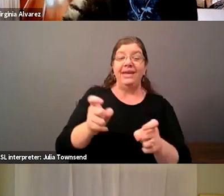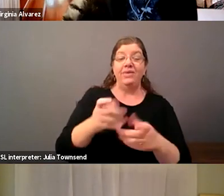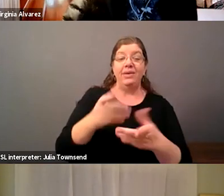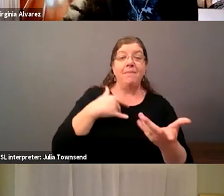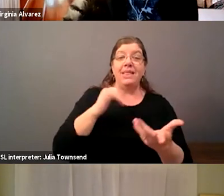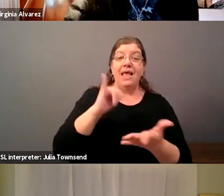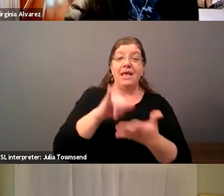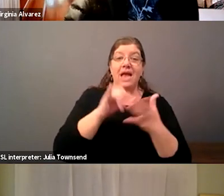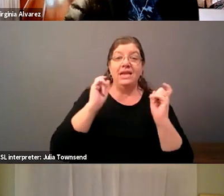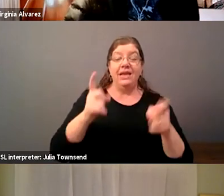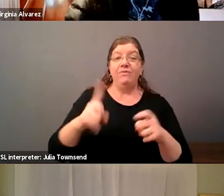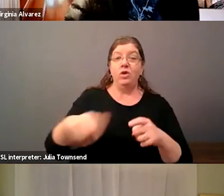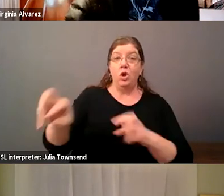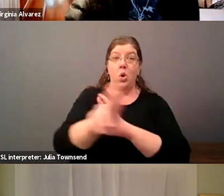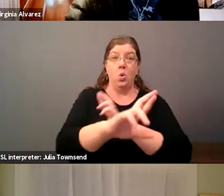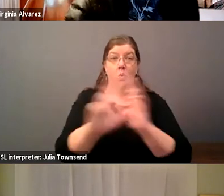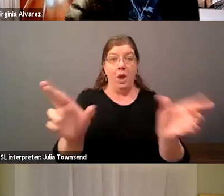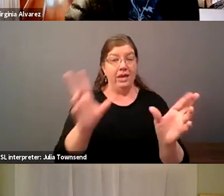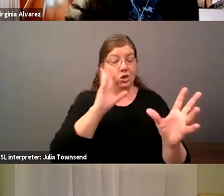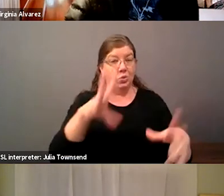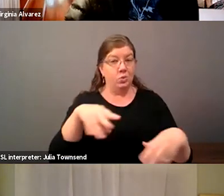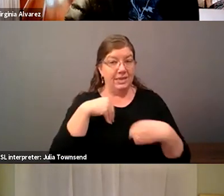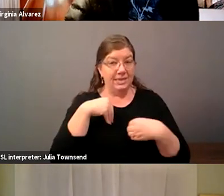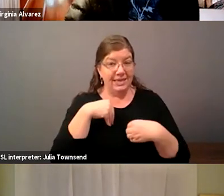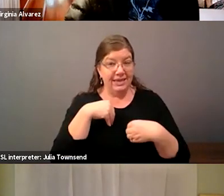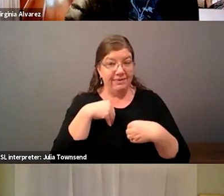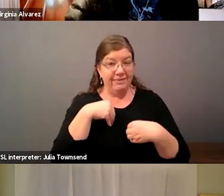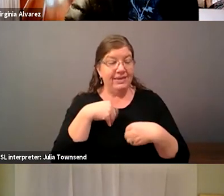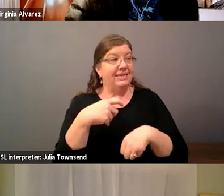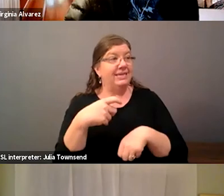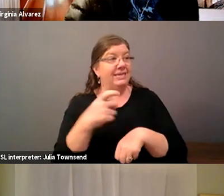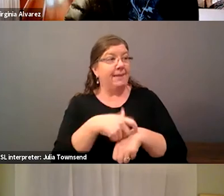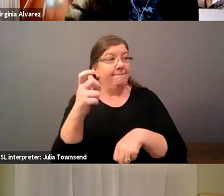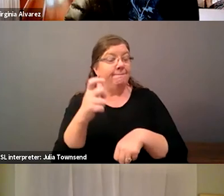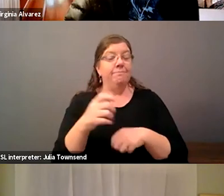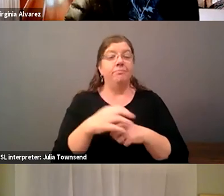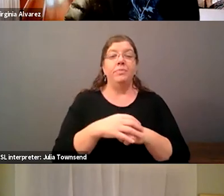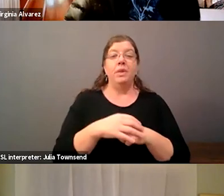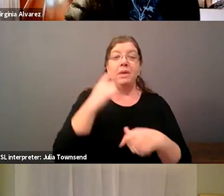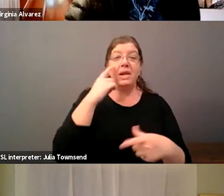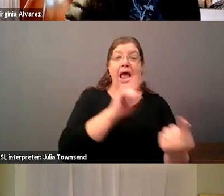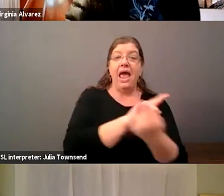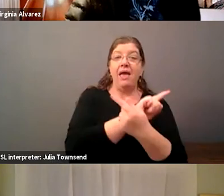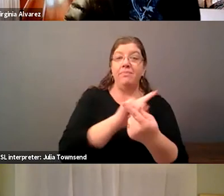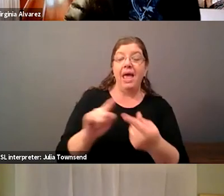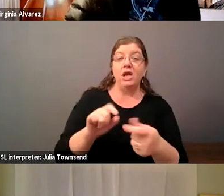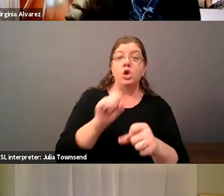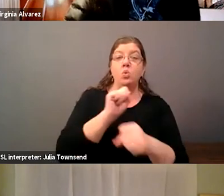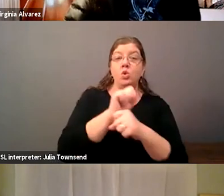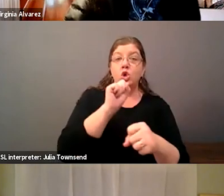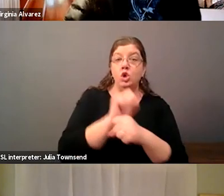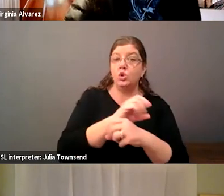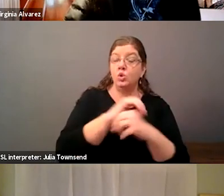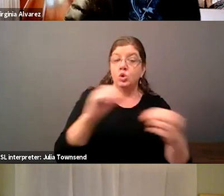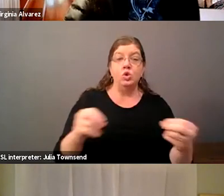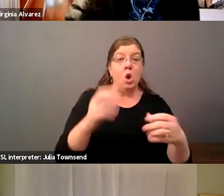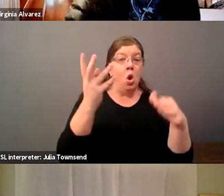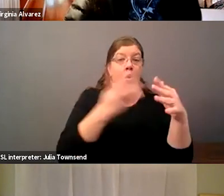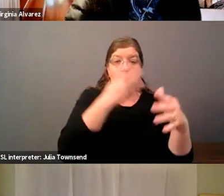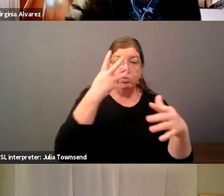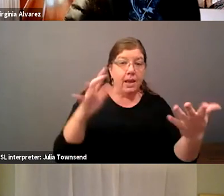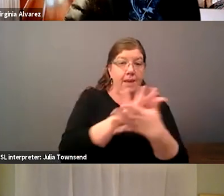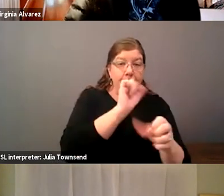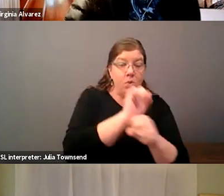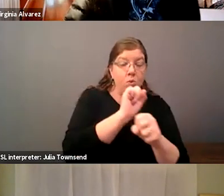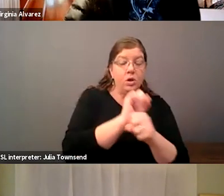feel ready receive but i personally have met undocumented workers i've met kids who are in the 11th